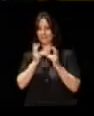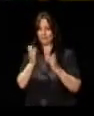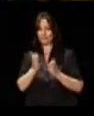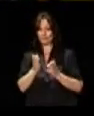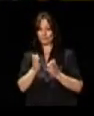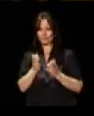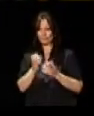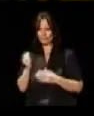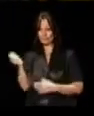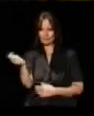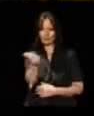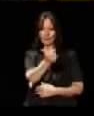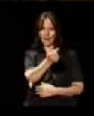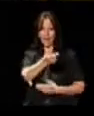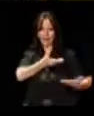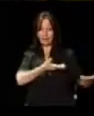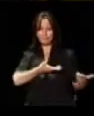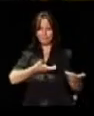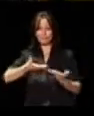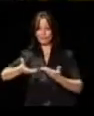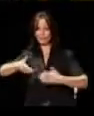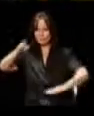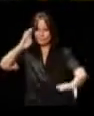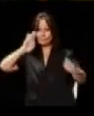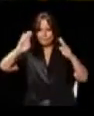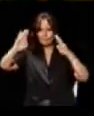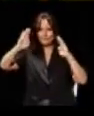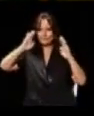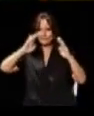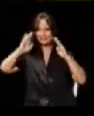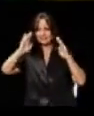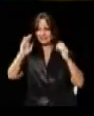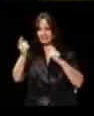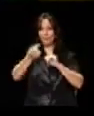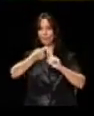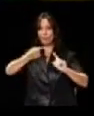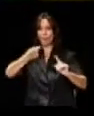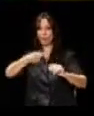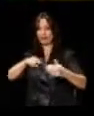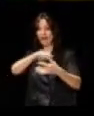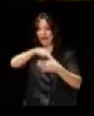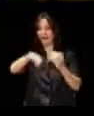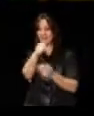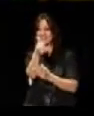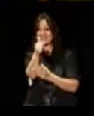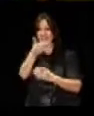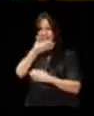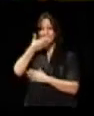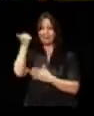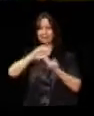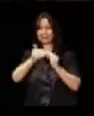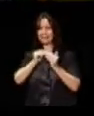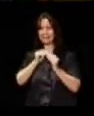you greetings from one of the 10 best cities in the United States